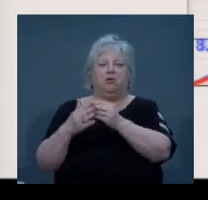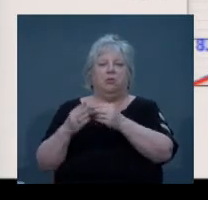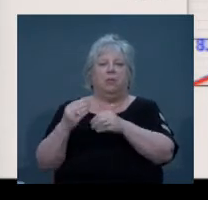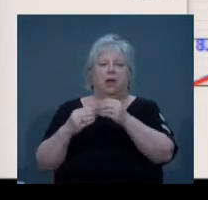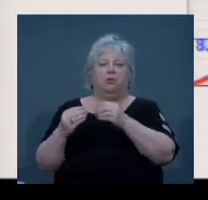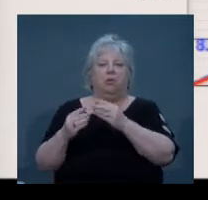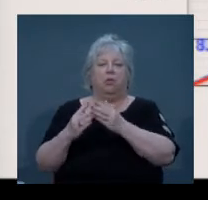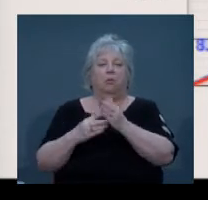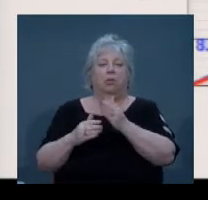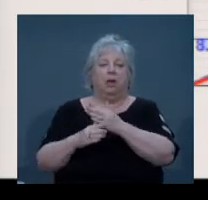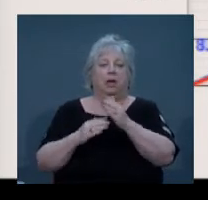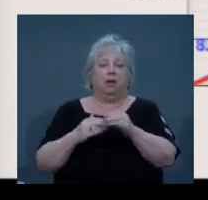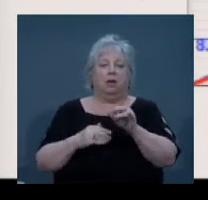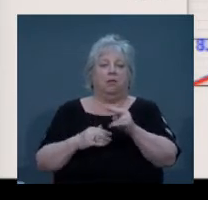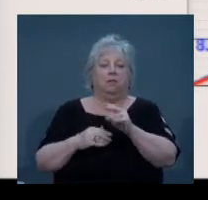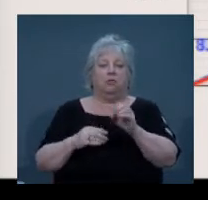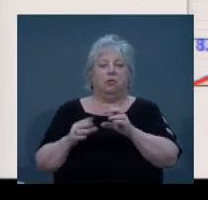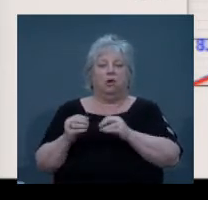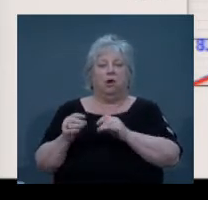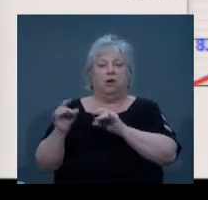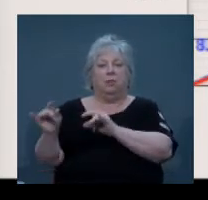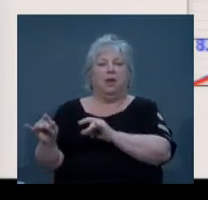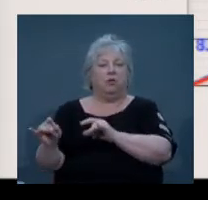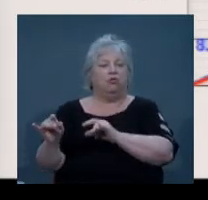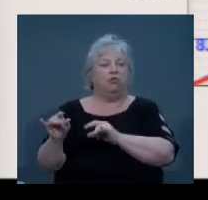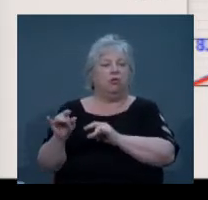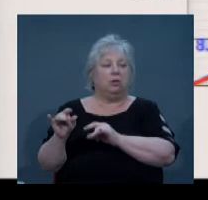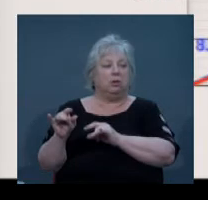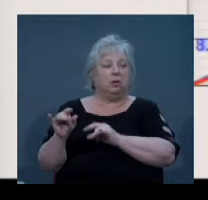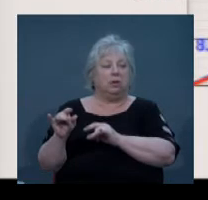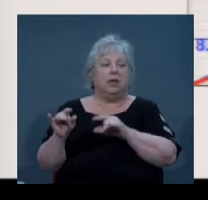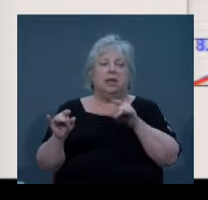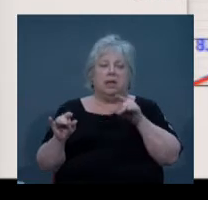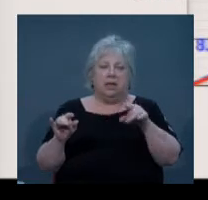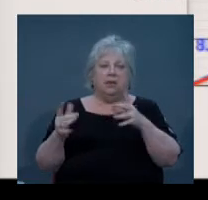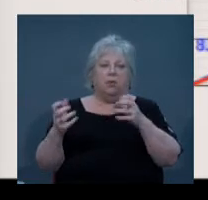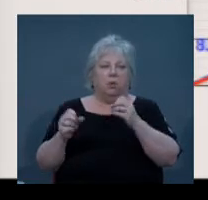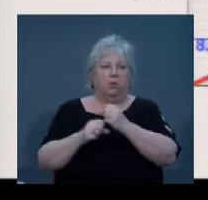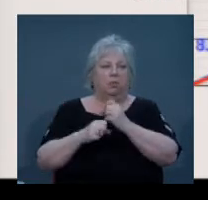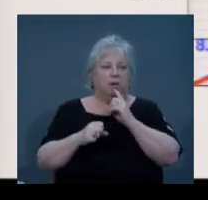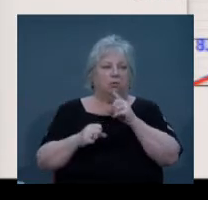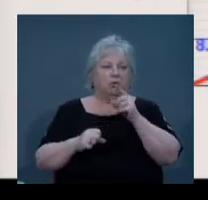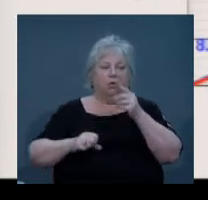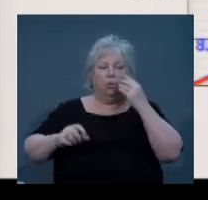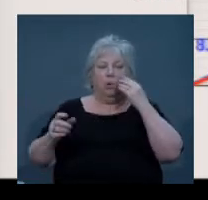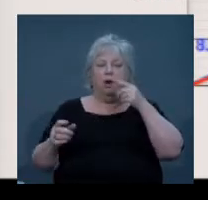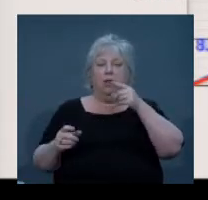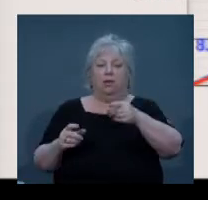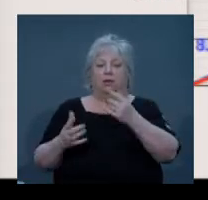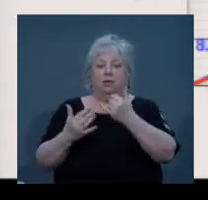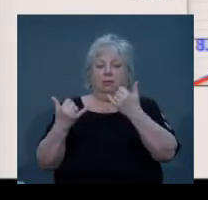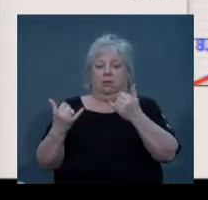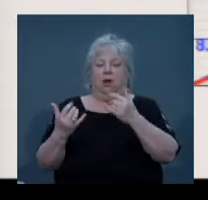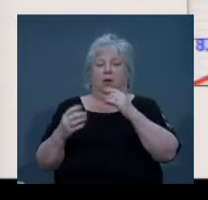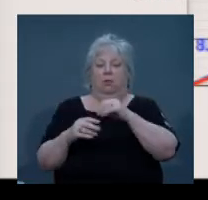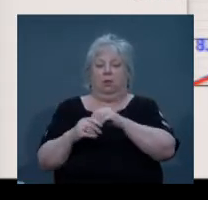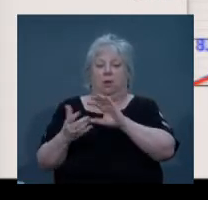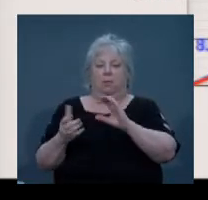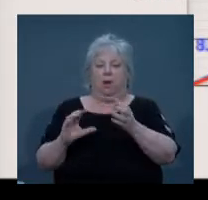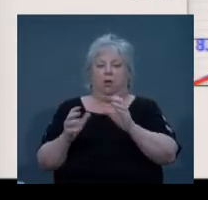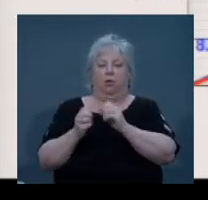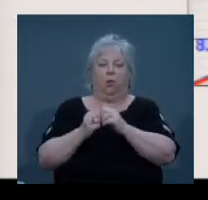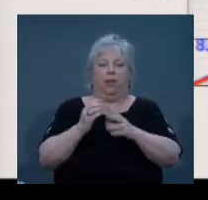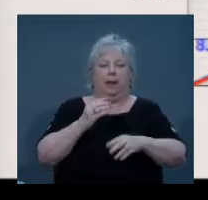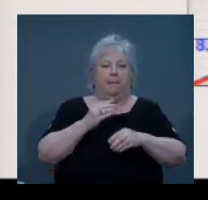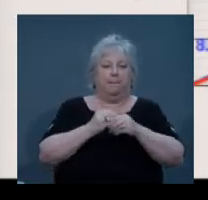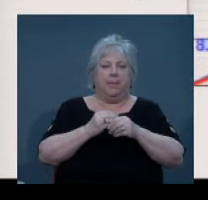the end of June, our expenditures are, and this, I want to make sure you're aware, this is now in comparison to the